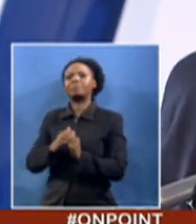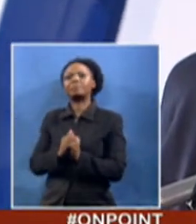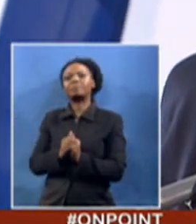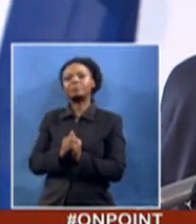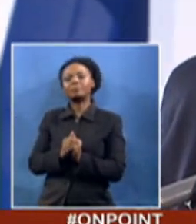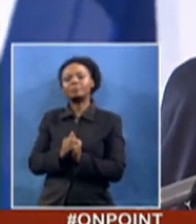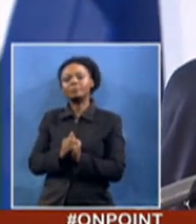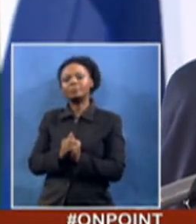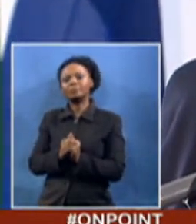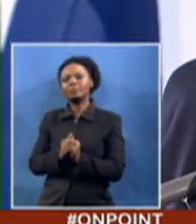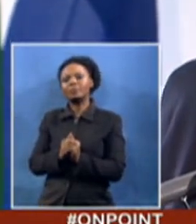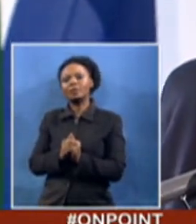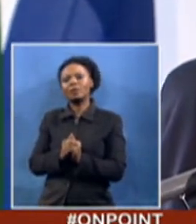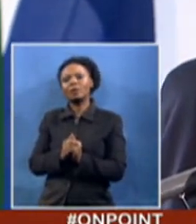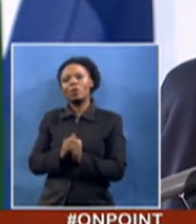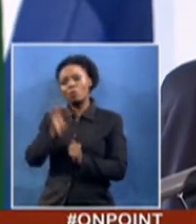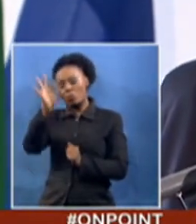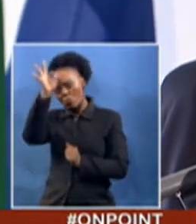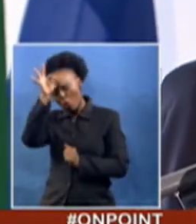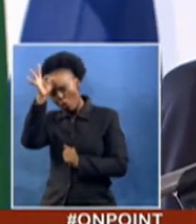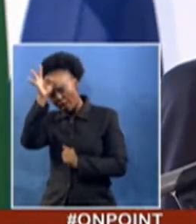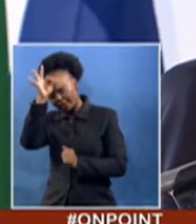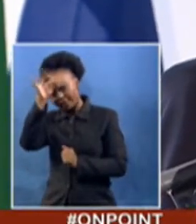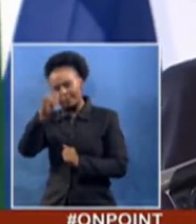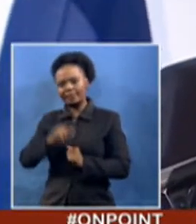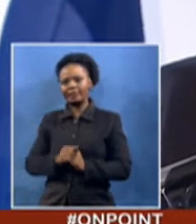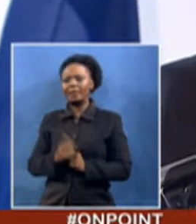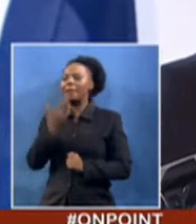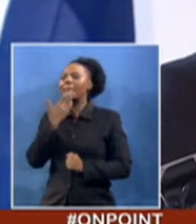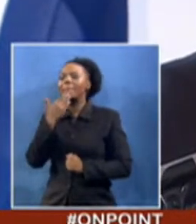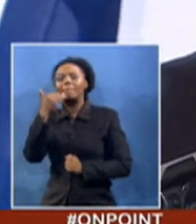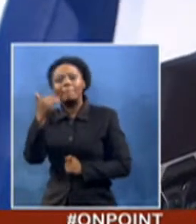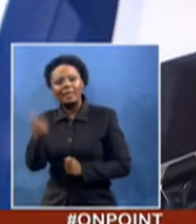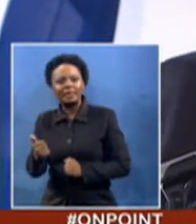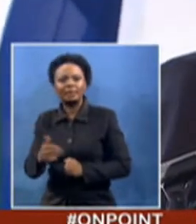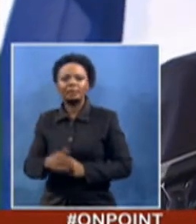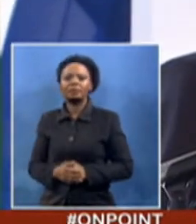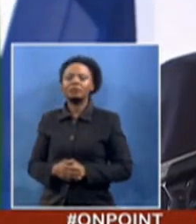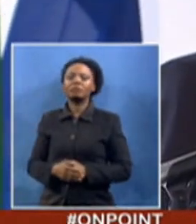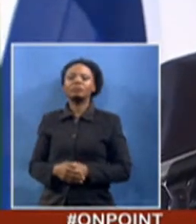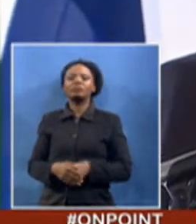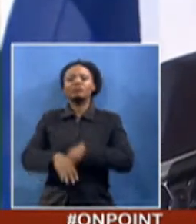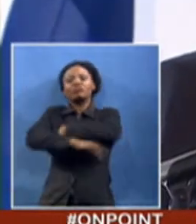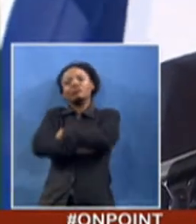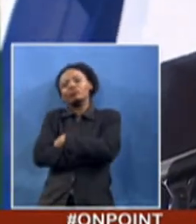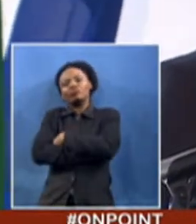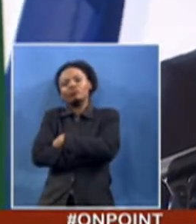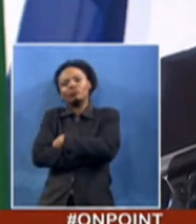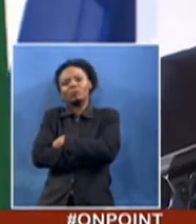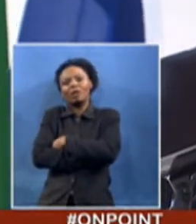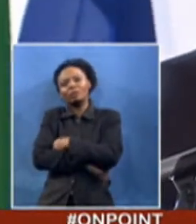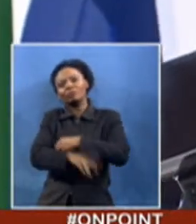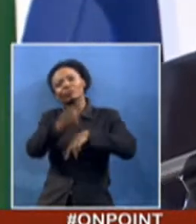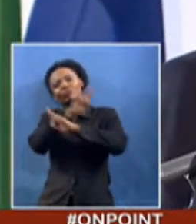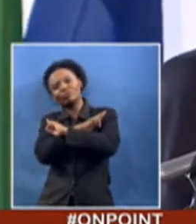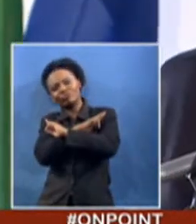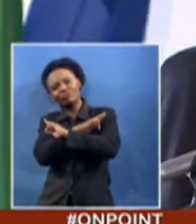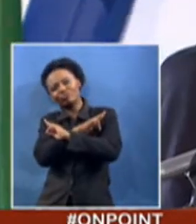our law enforcement must please not fold their hands when